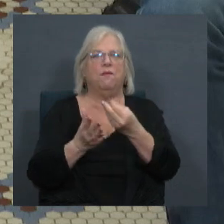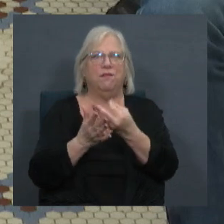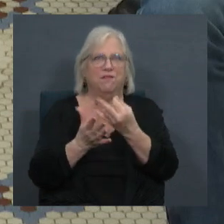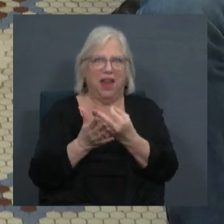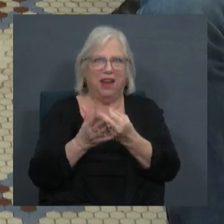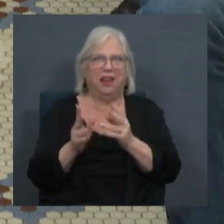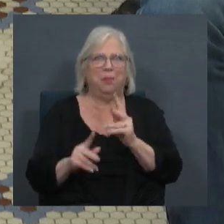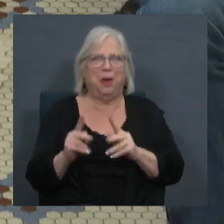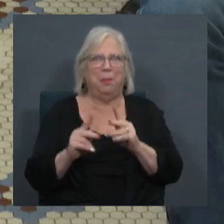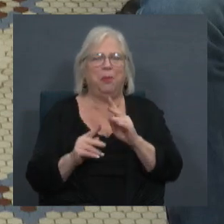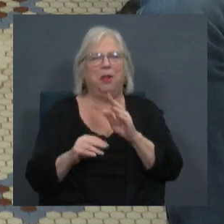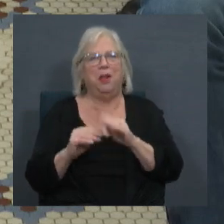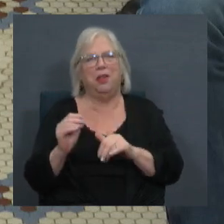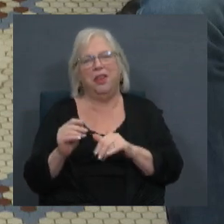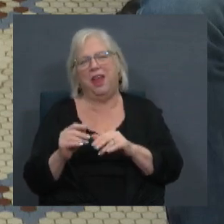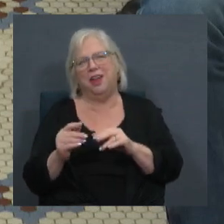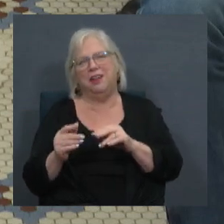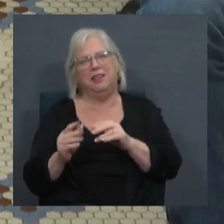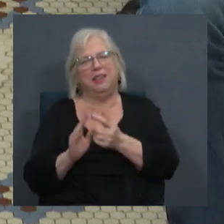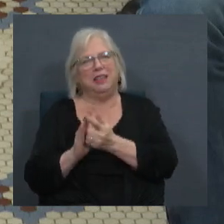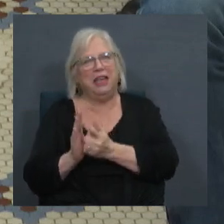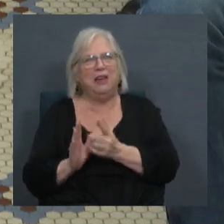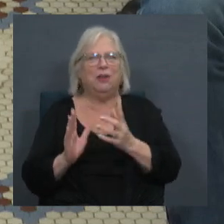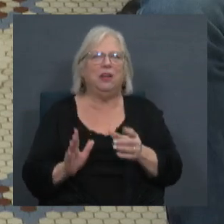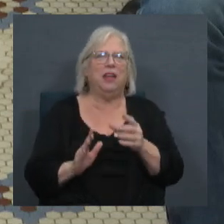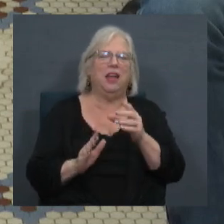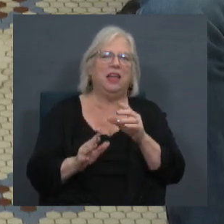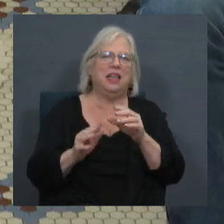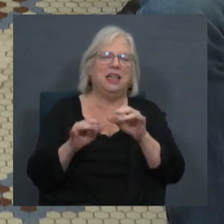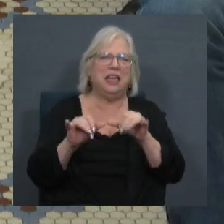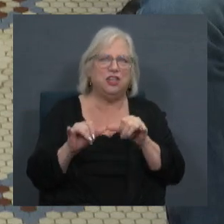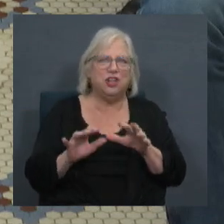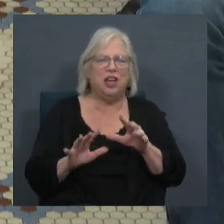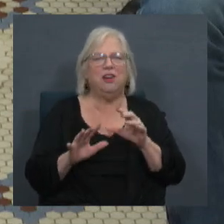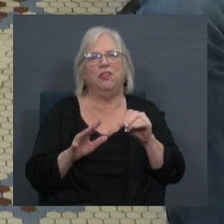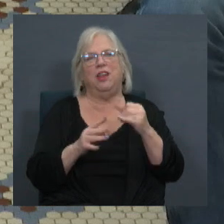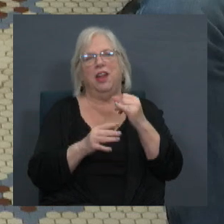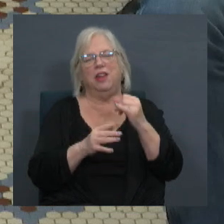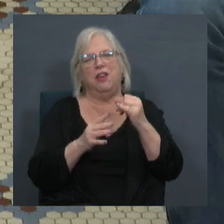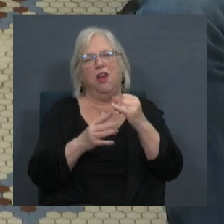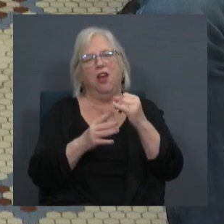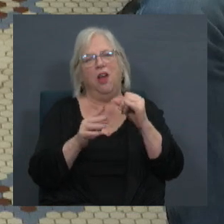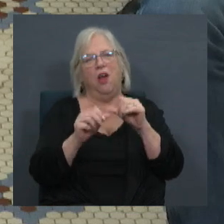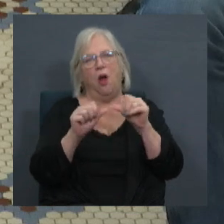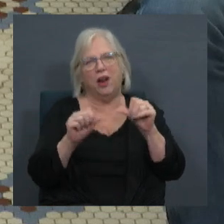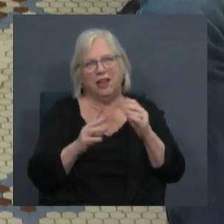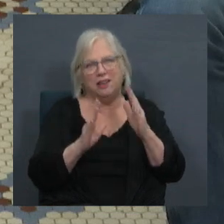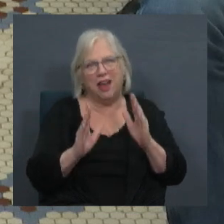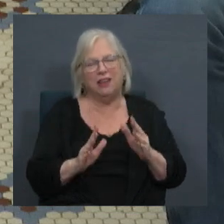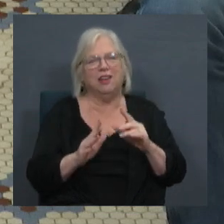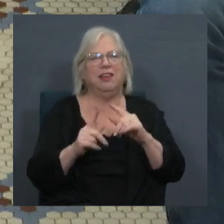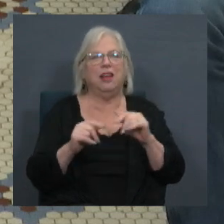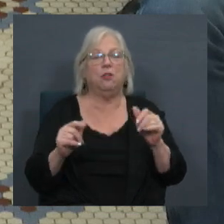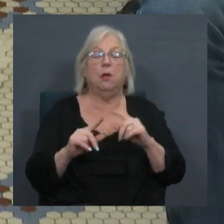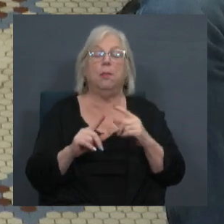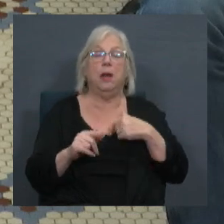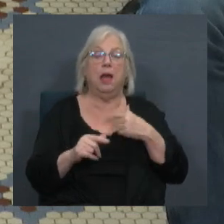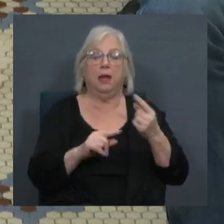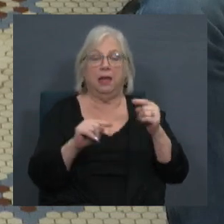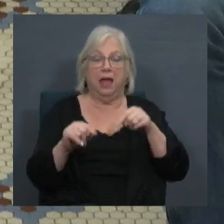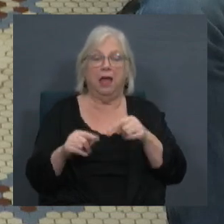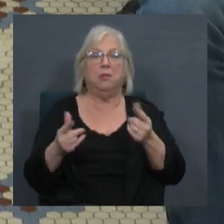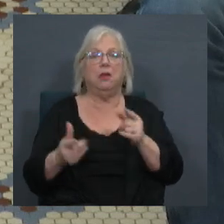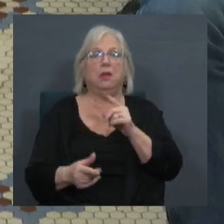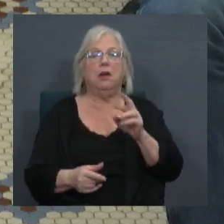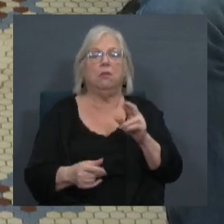folks and real estate folks and engineers and architects. But in any event, came into Little Rock with the intention of going